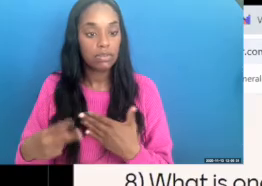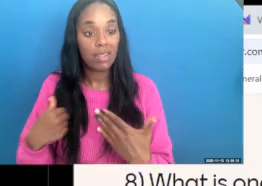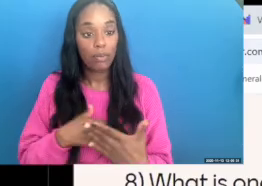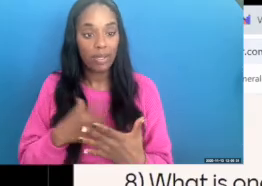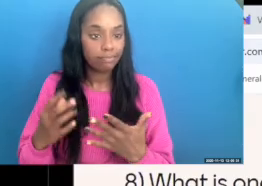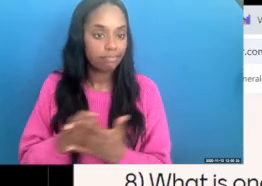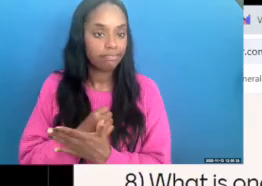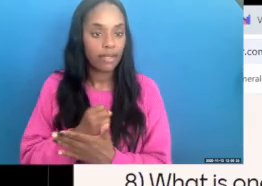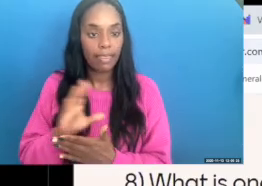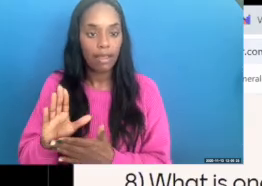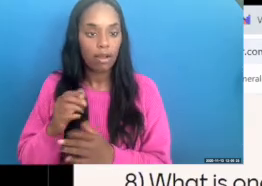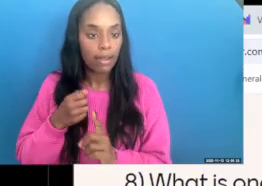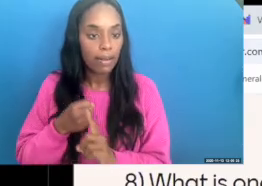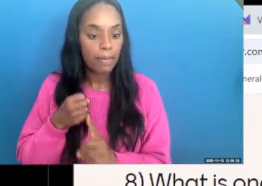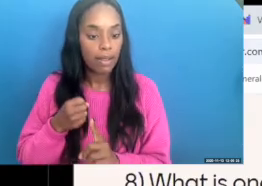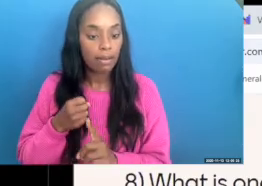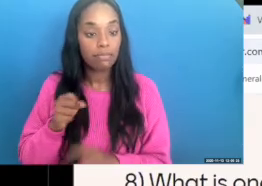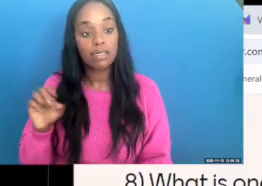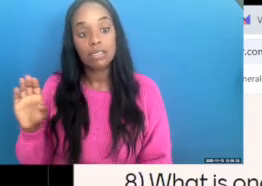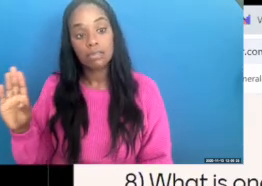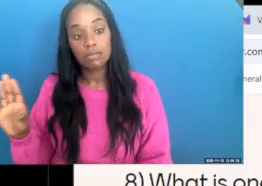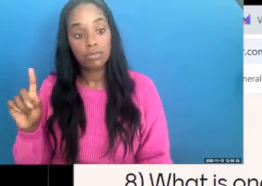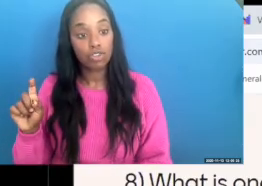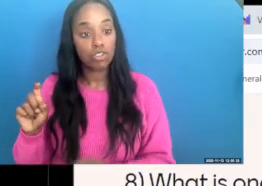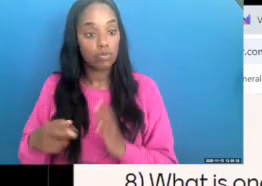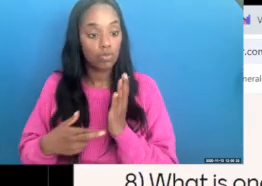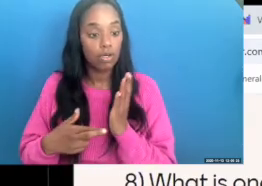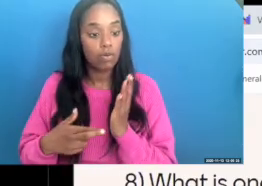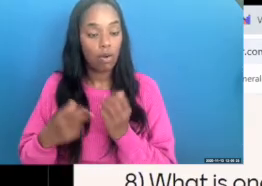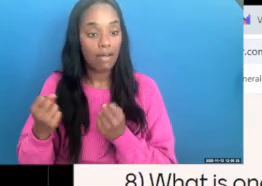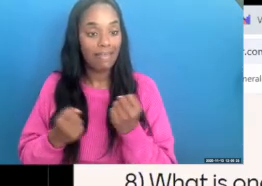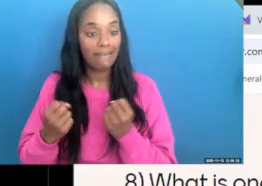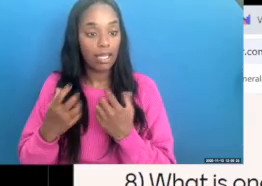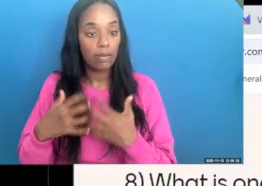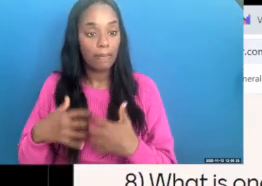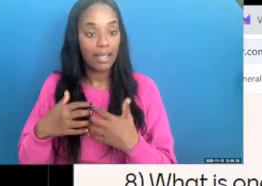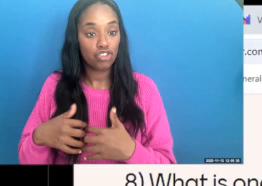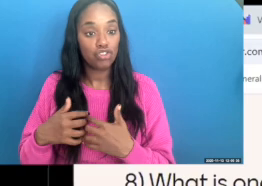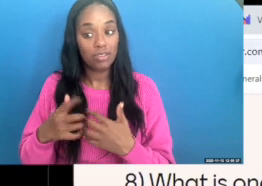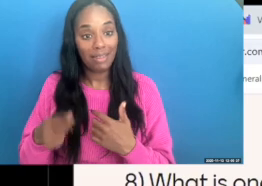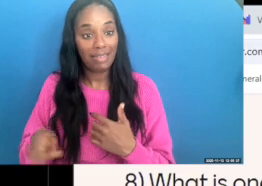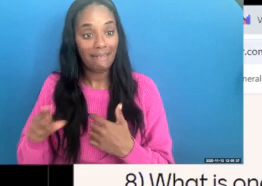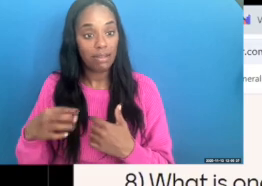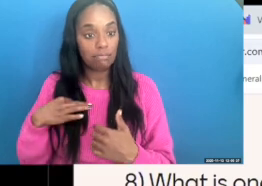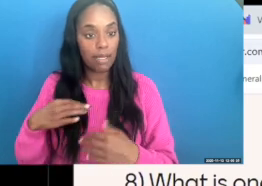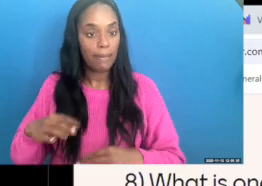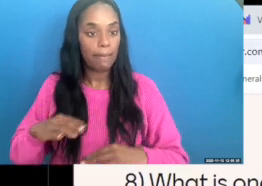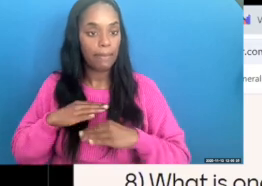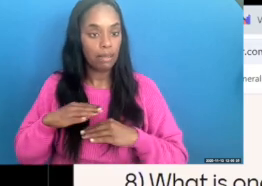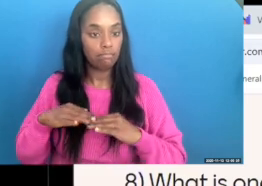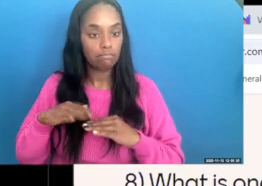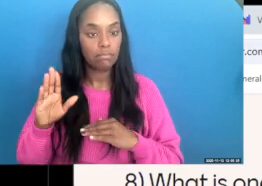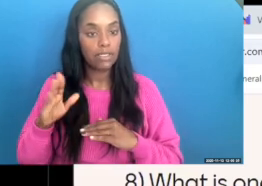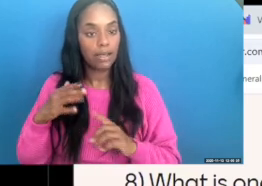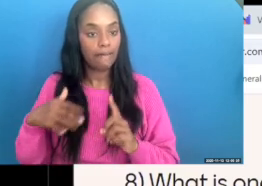We also would recommend that incentive programs generally be aligned with regulatory programs, so we're maximizing their impact.